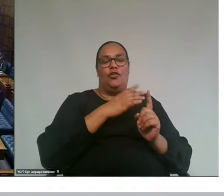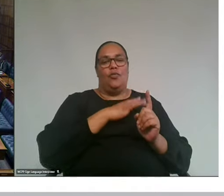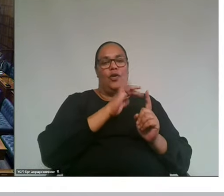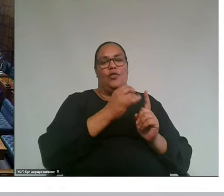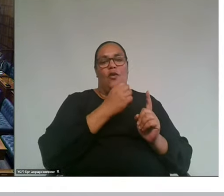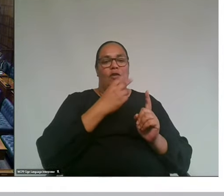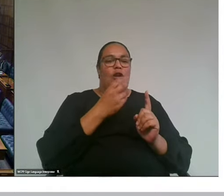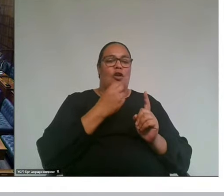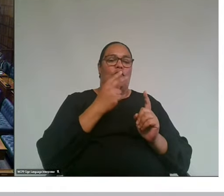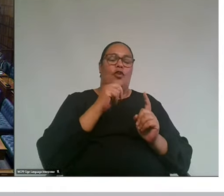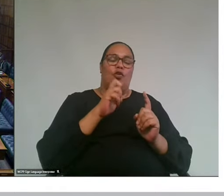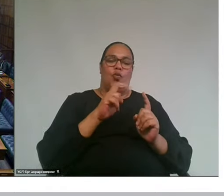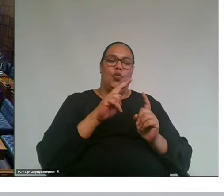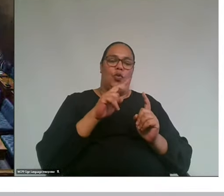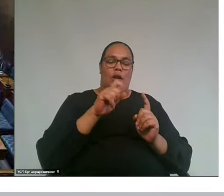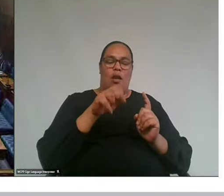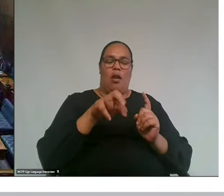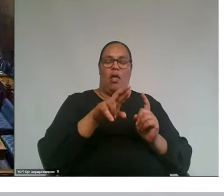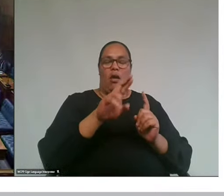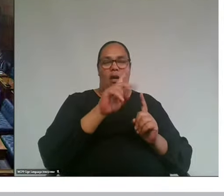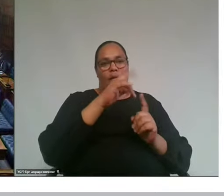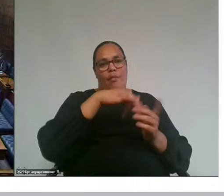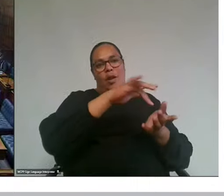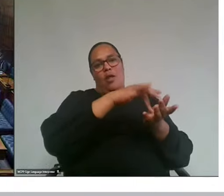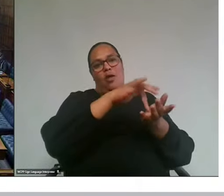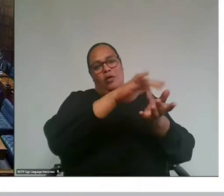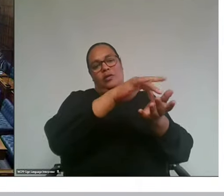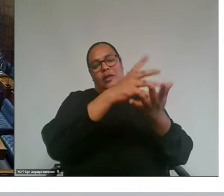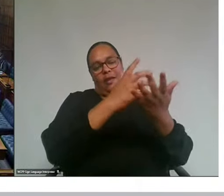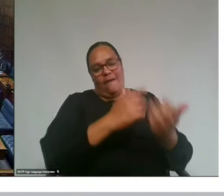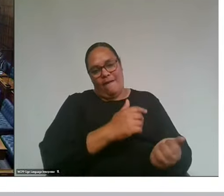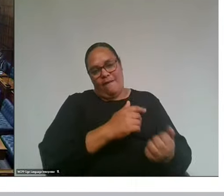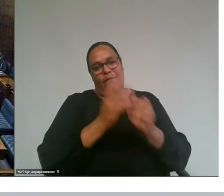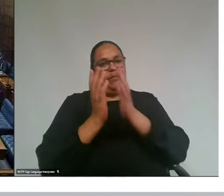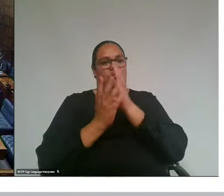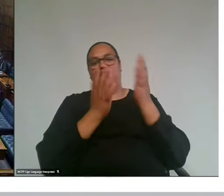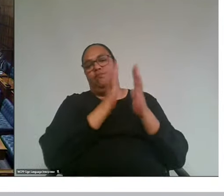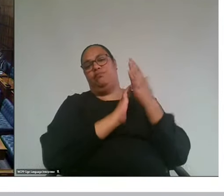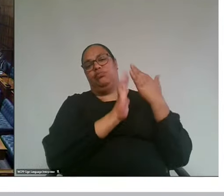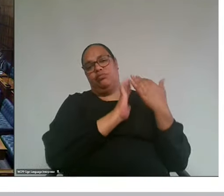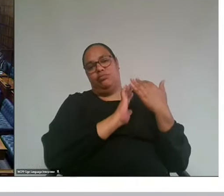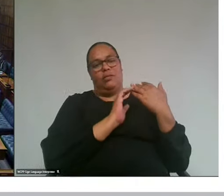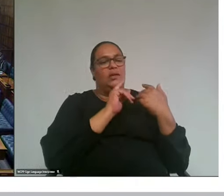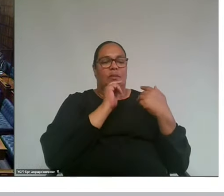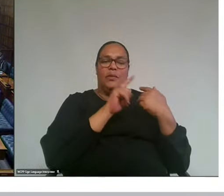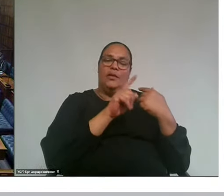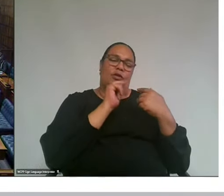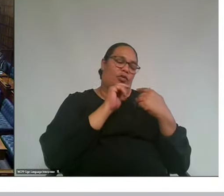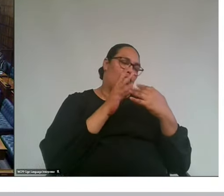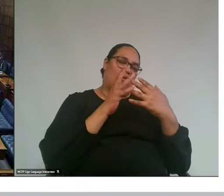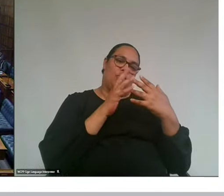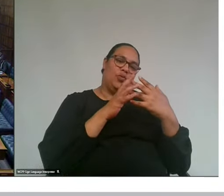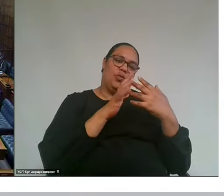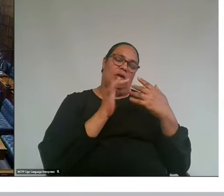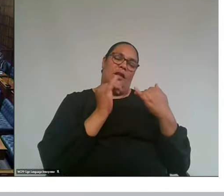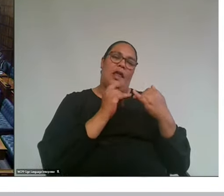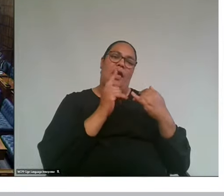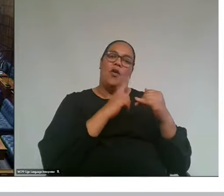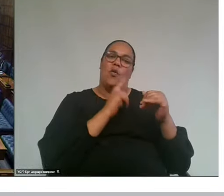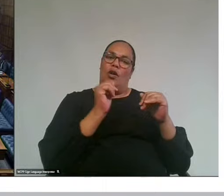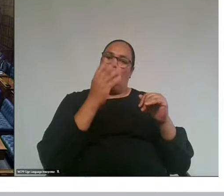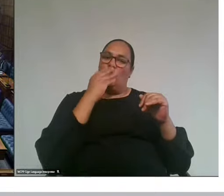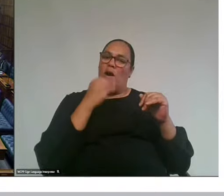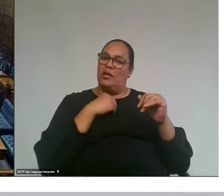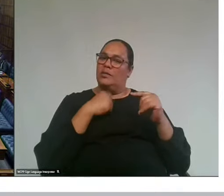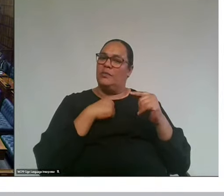have a lot of nuclear uh uh plants power plants historically so for them it doesn't really it's a it's also kind of why are you asking